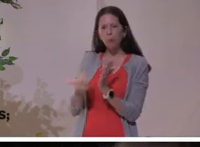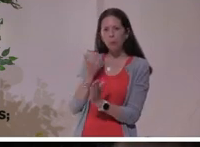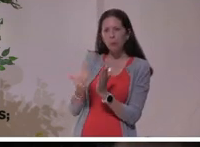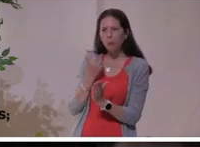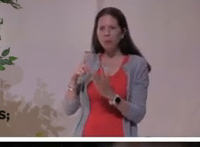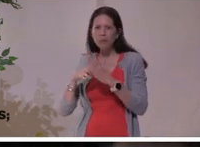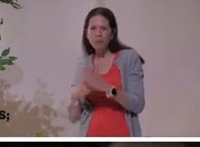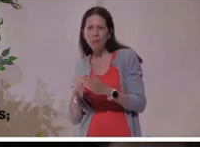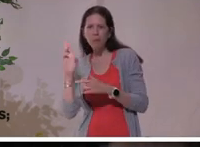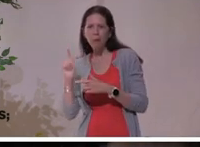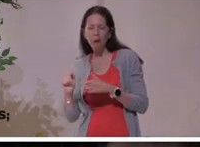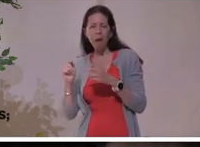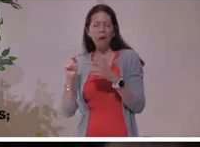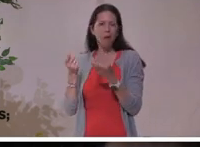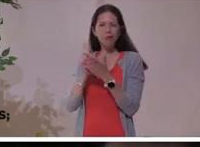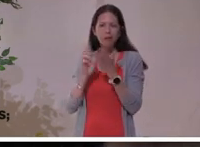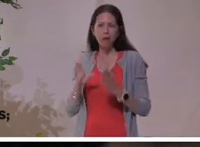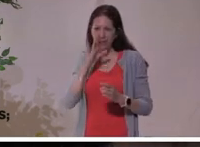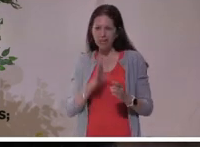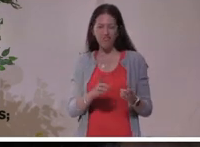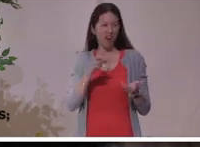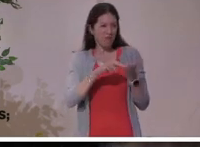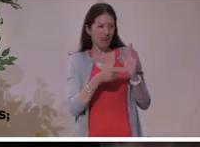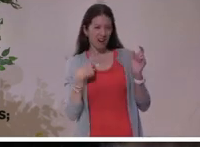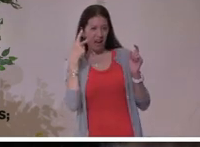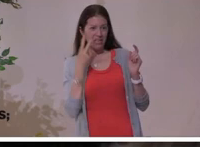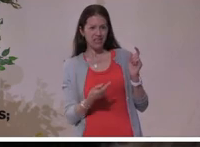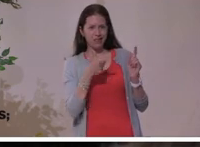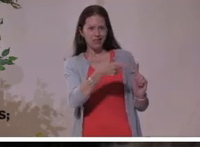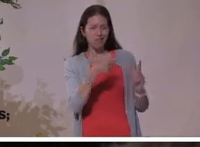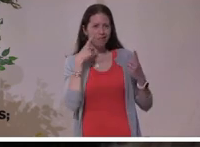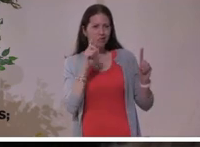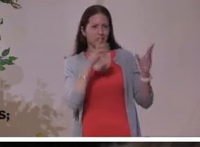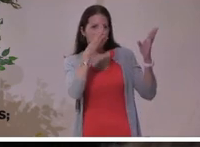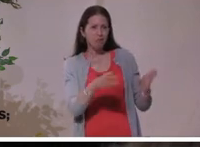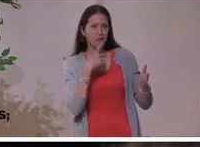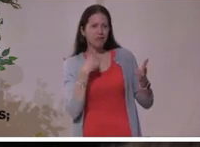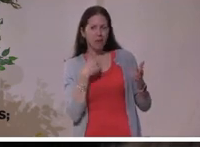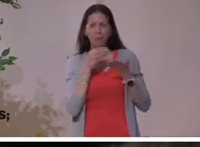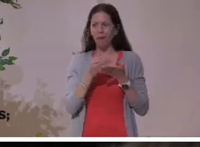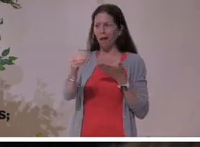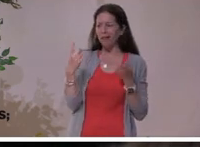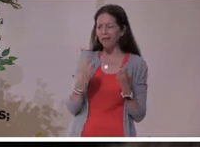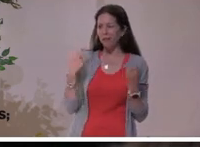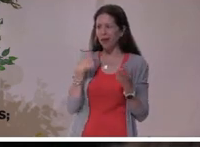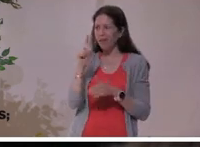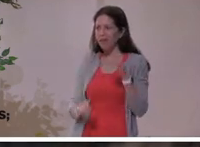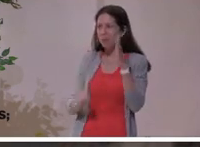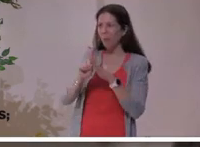me to go get something made from Dapper Dan, and I had to call him, and I met him at 3 o'clock in the morning in the middle of, it was